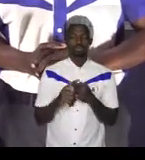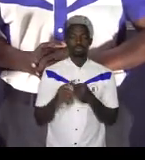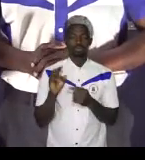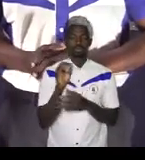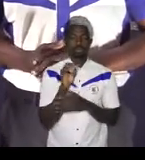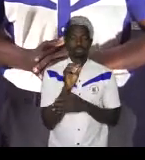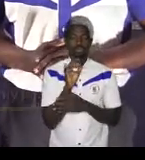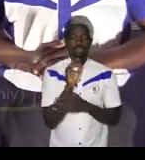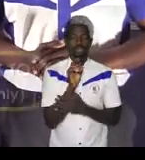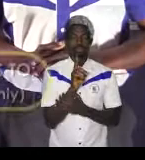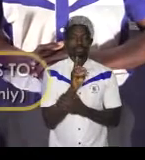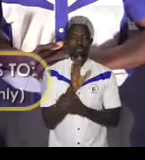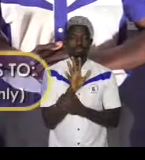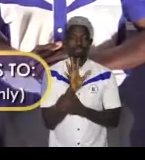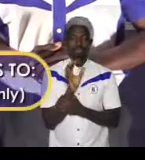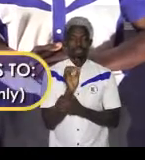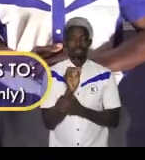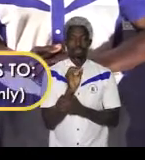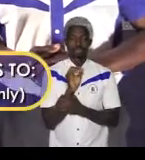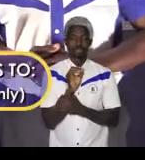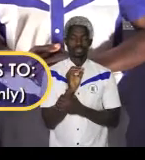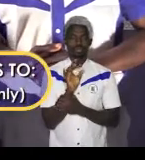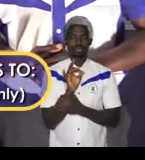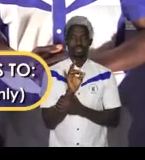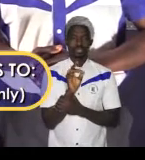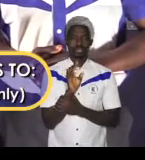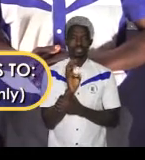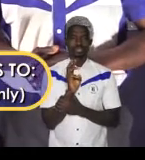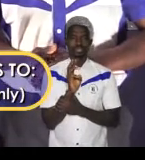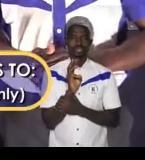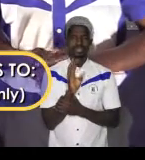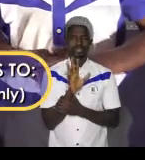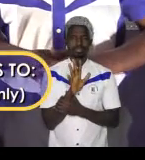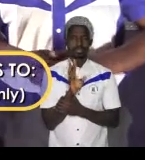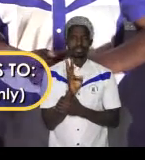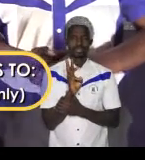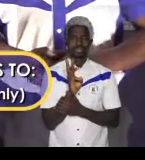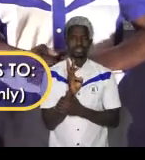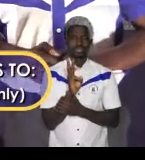to 081 50 86